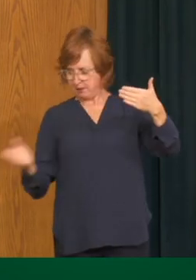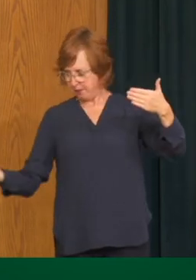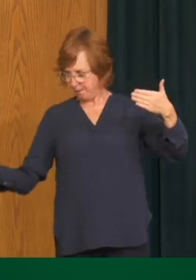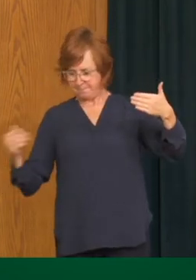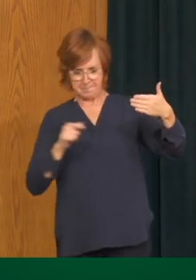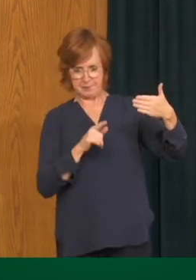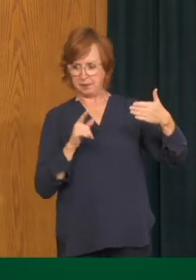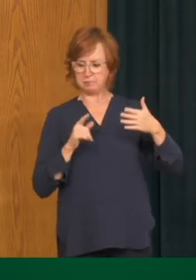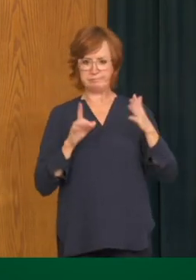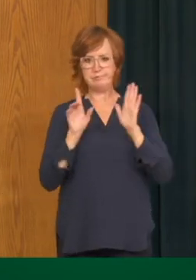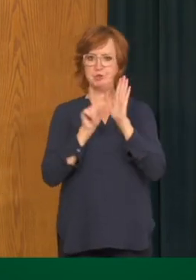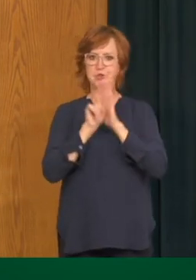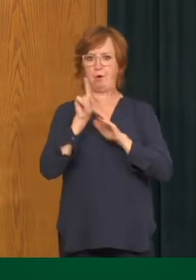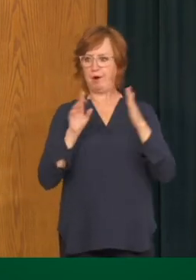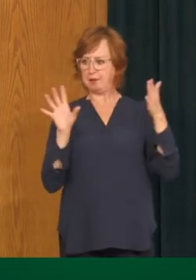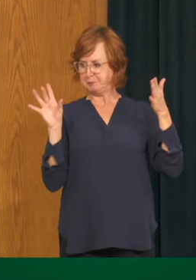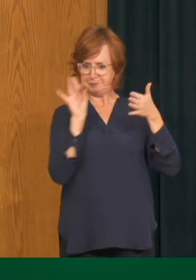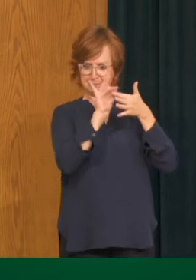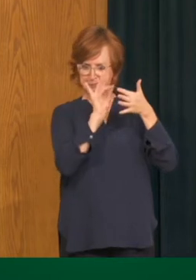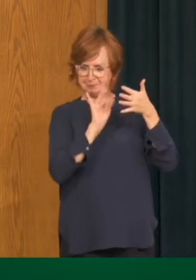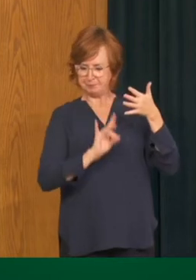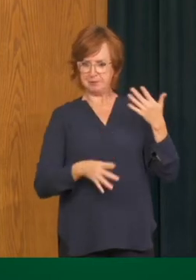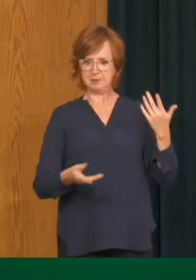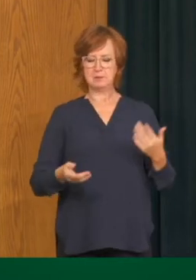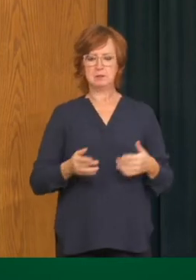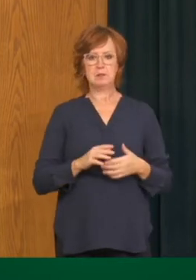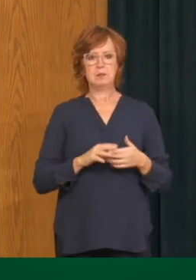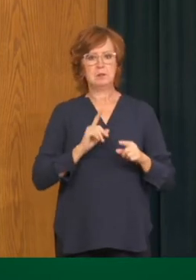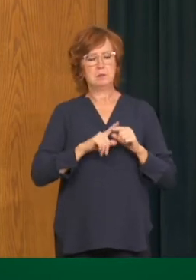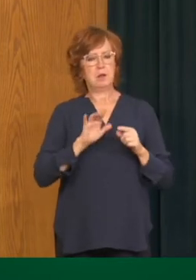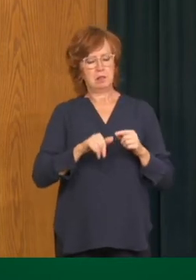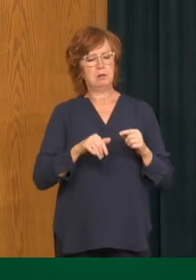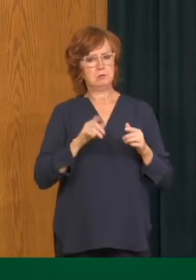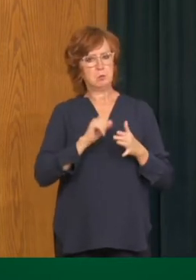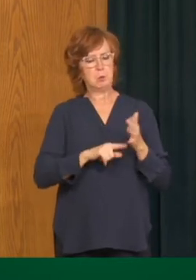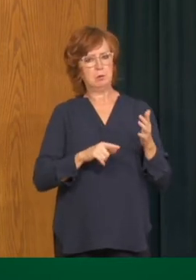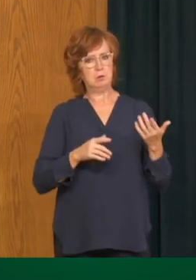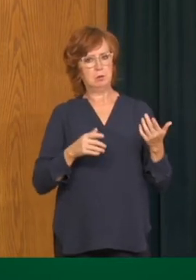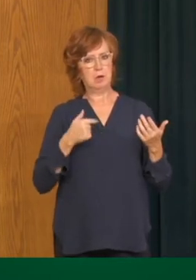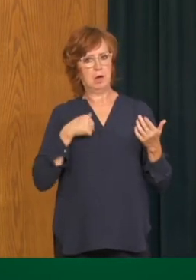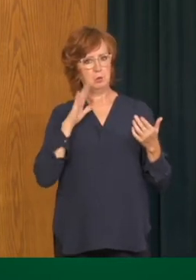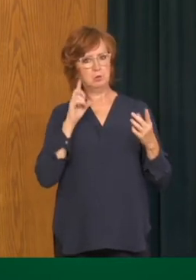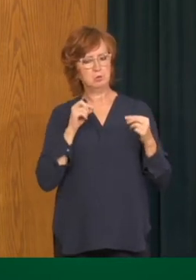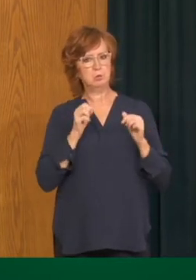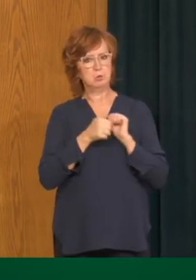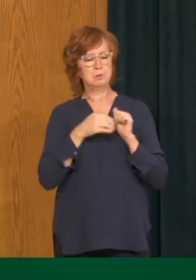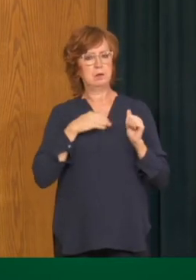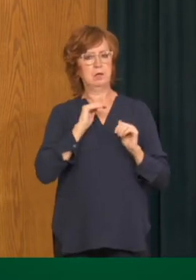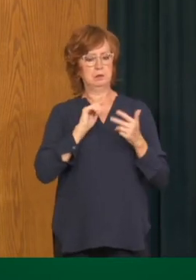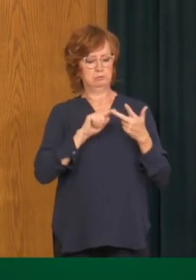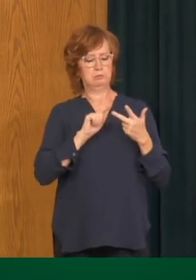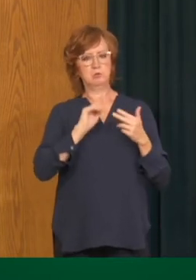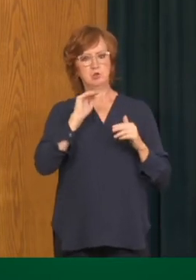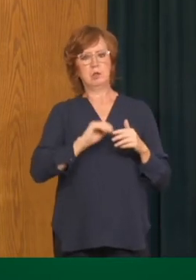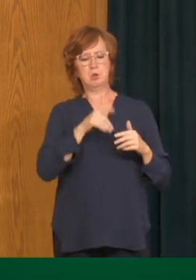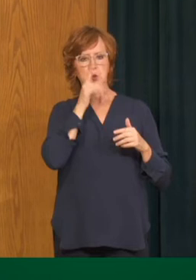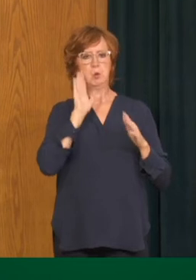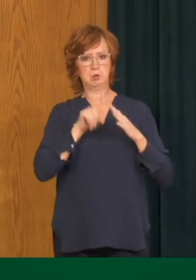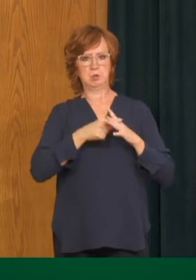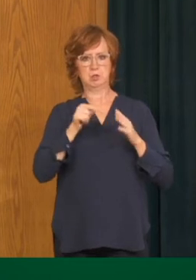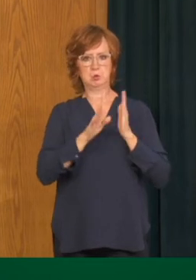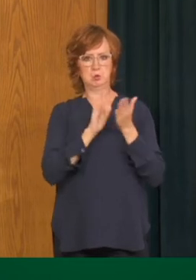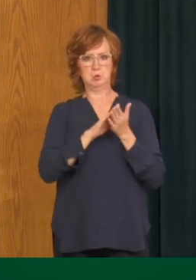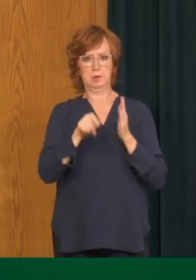that, certainly I've been going over with my child who will be starting school. And so with that perspective, I